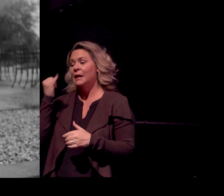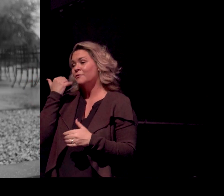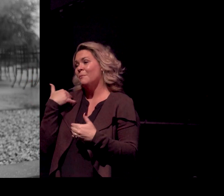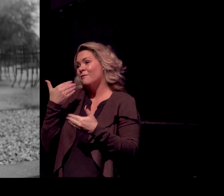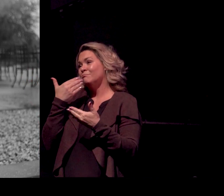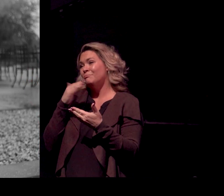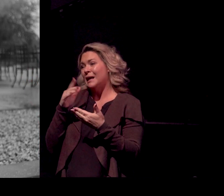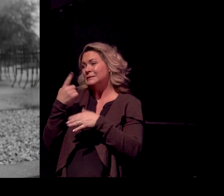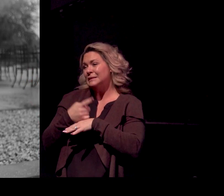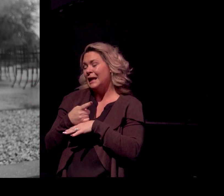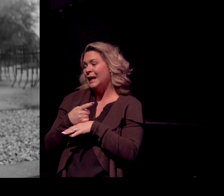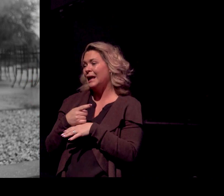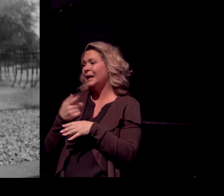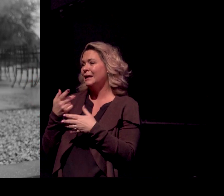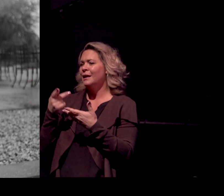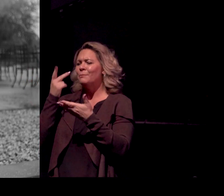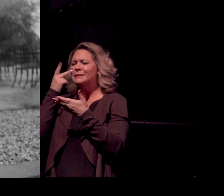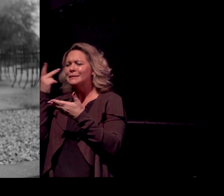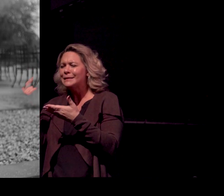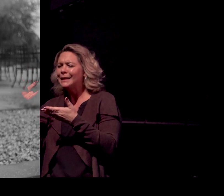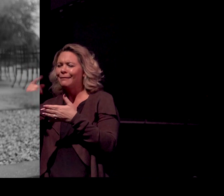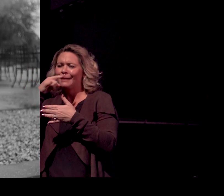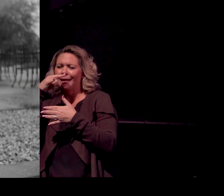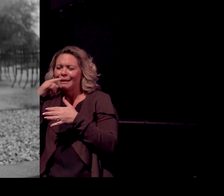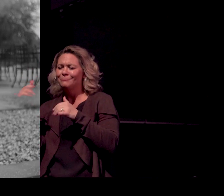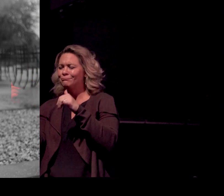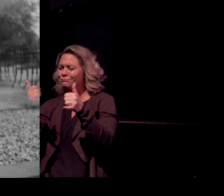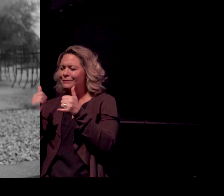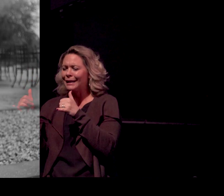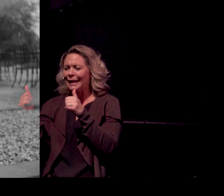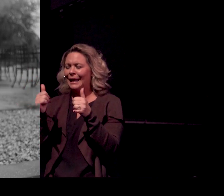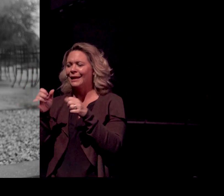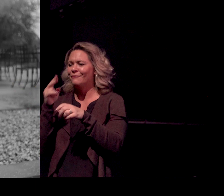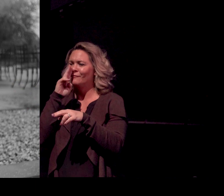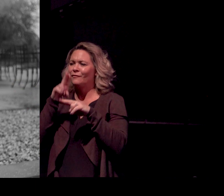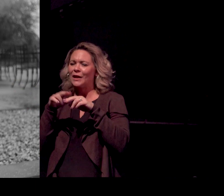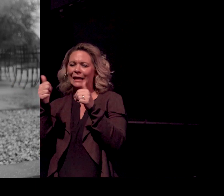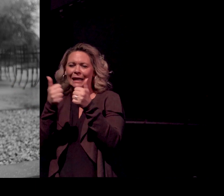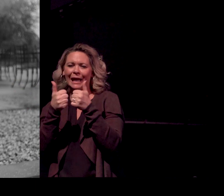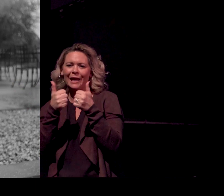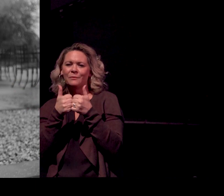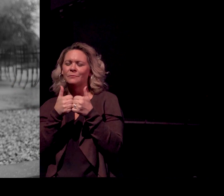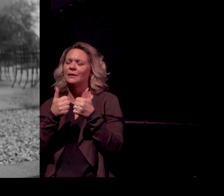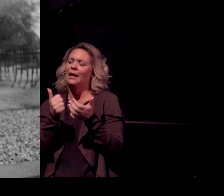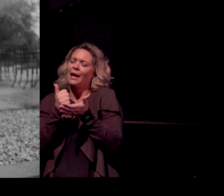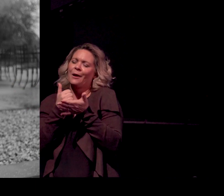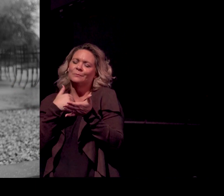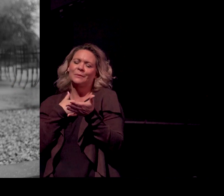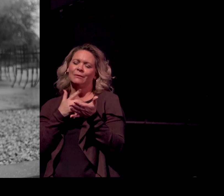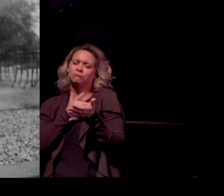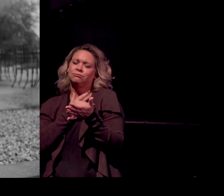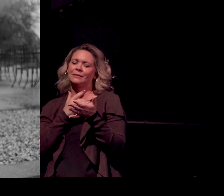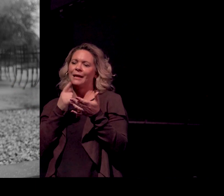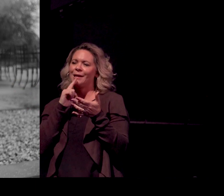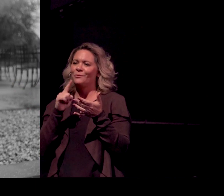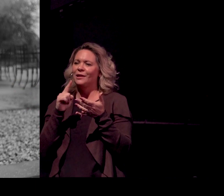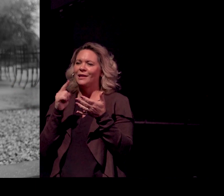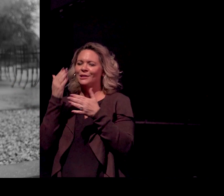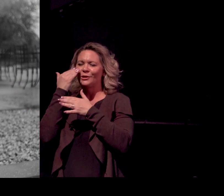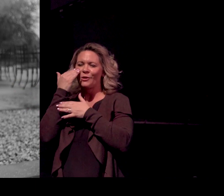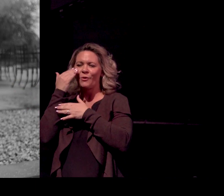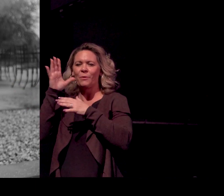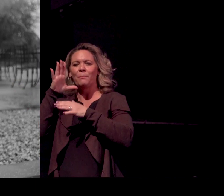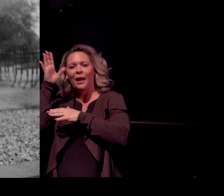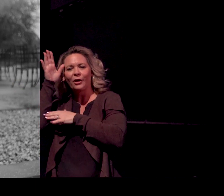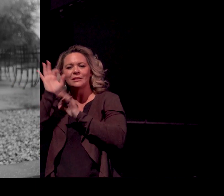me if I'm having a bad day and just seeing them playing tag, doing the four-year-old fun stuff, games and everything has been so much fun. And